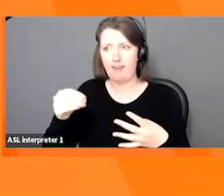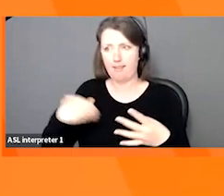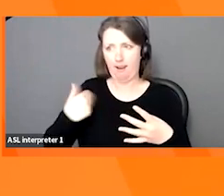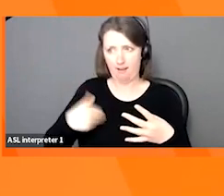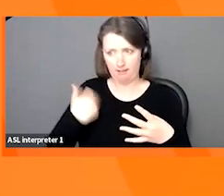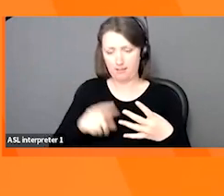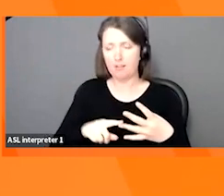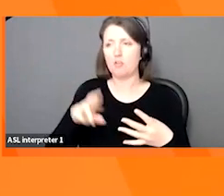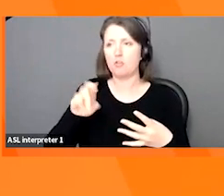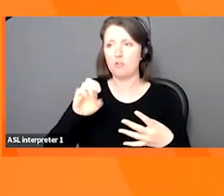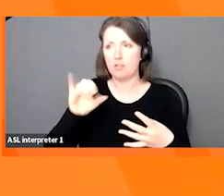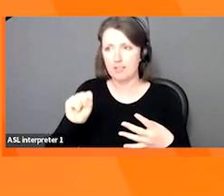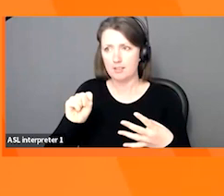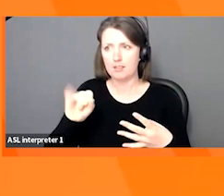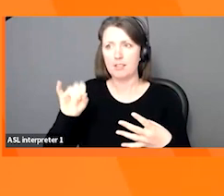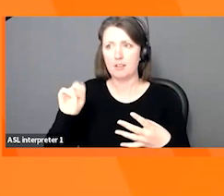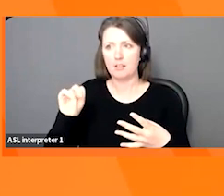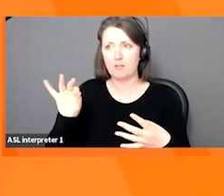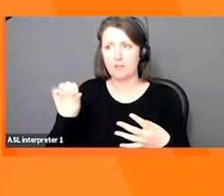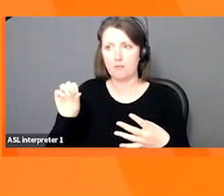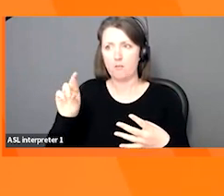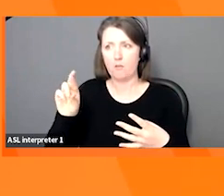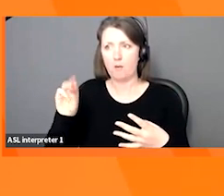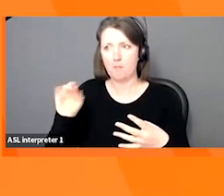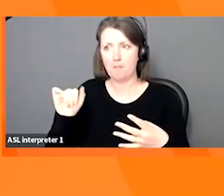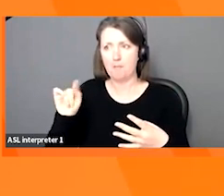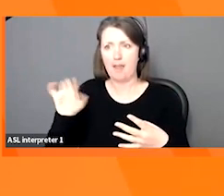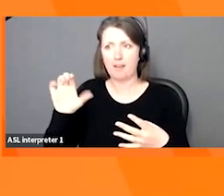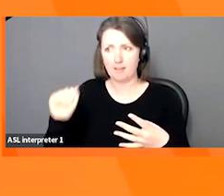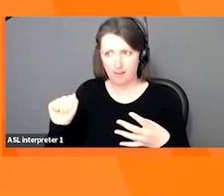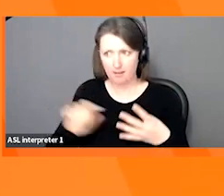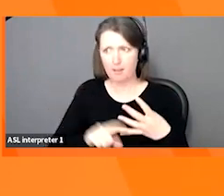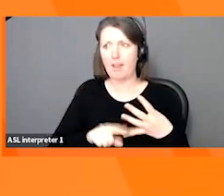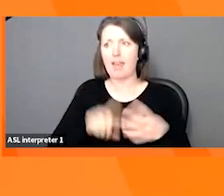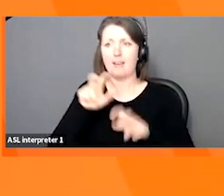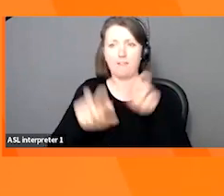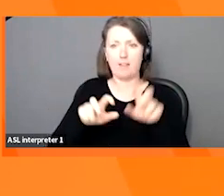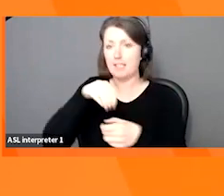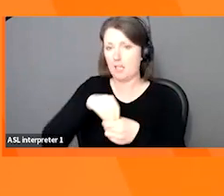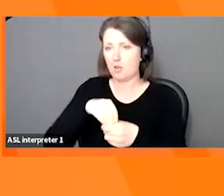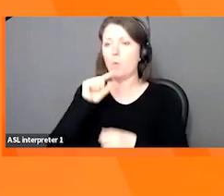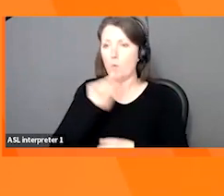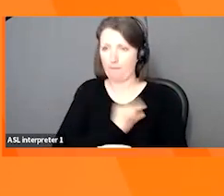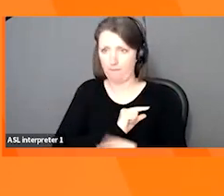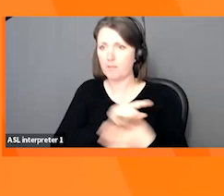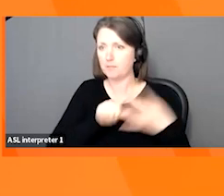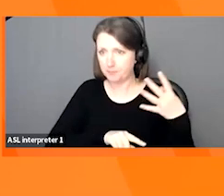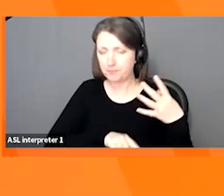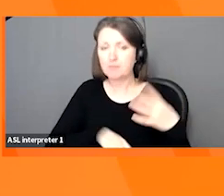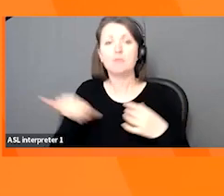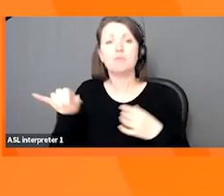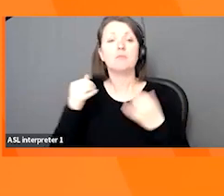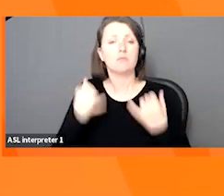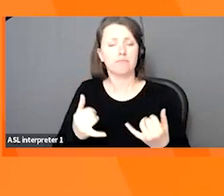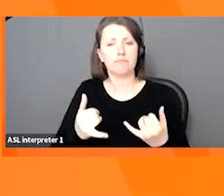support. And before beginning the session, I would also like to give recognition to the land that Guelph is on. We acknowledge that many others here today